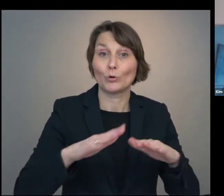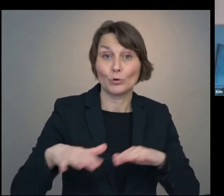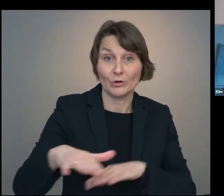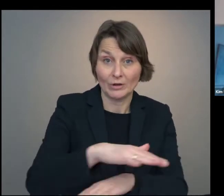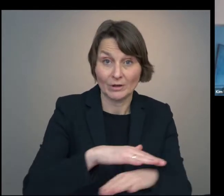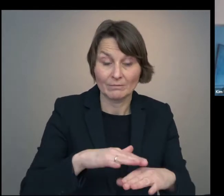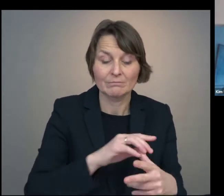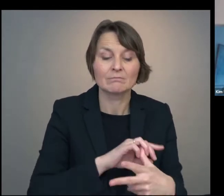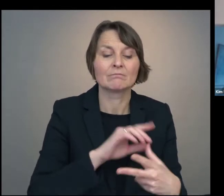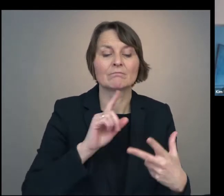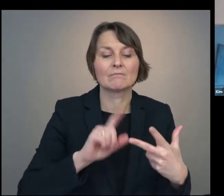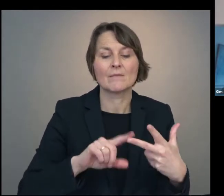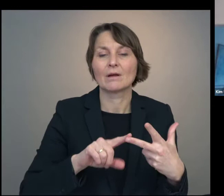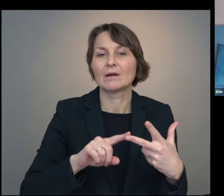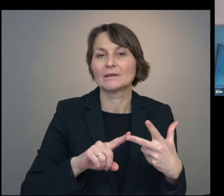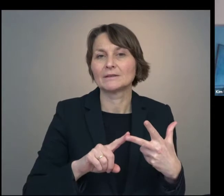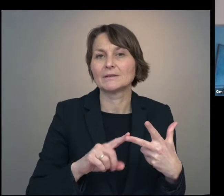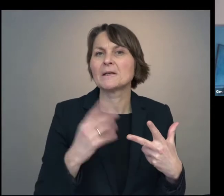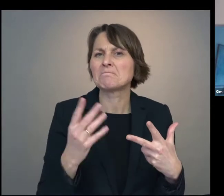and it's the